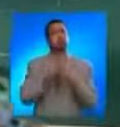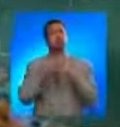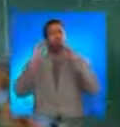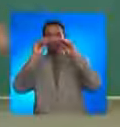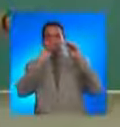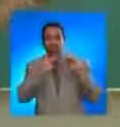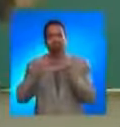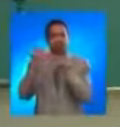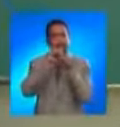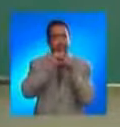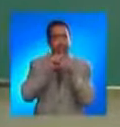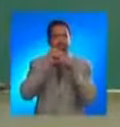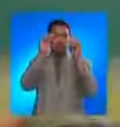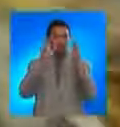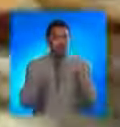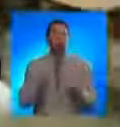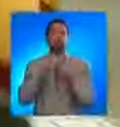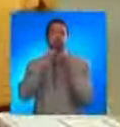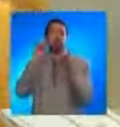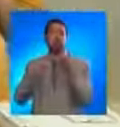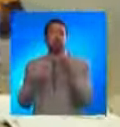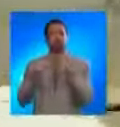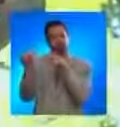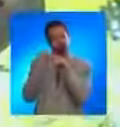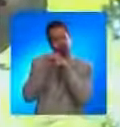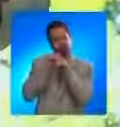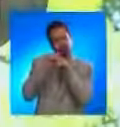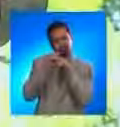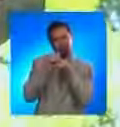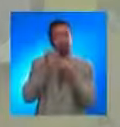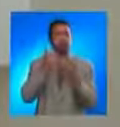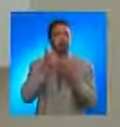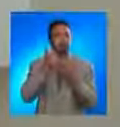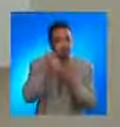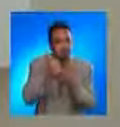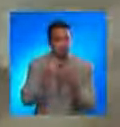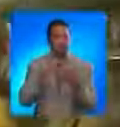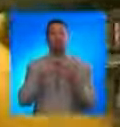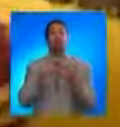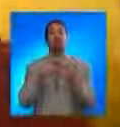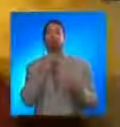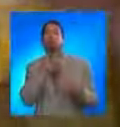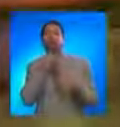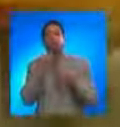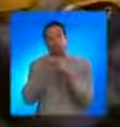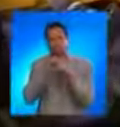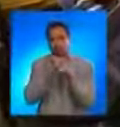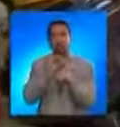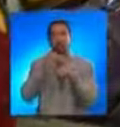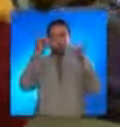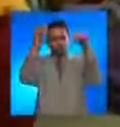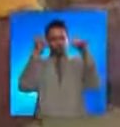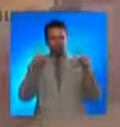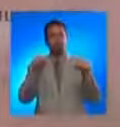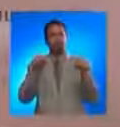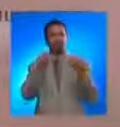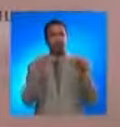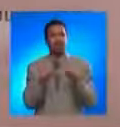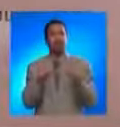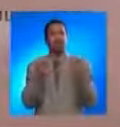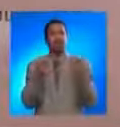we began an education program for both students and teachers. They were trained in first aid, drills were performed, and signs